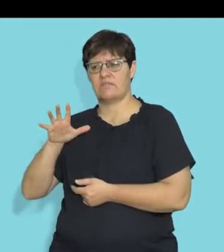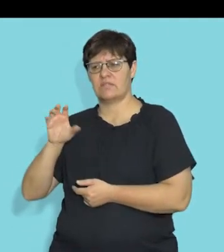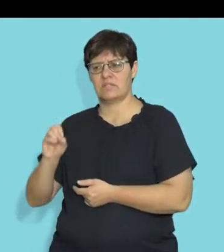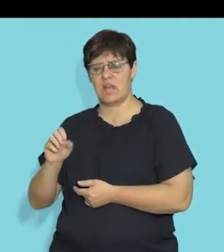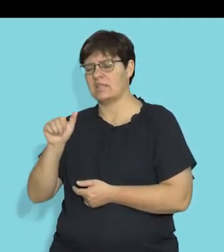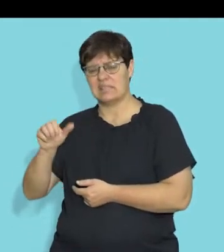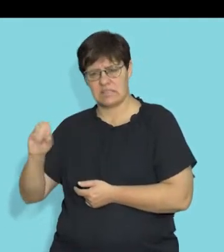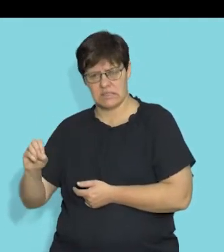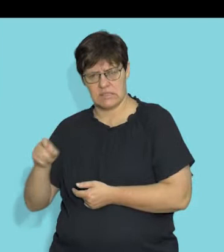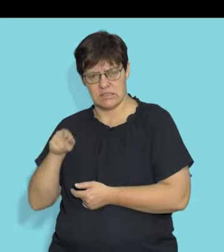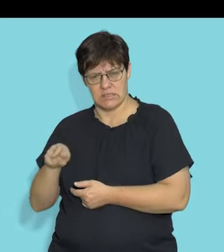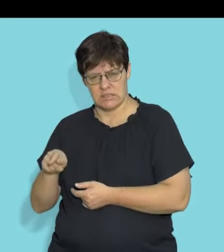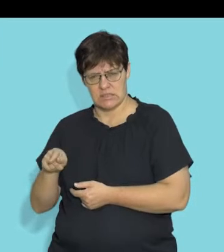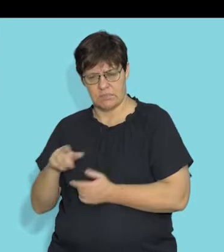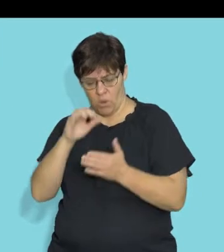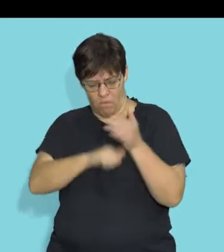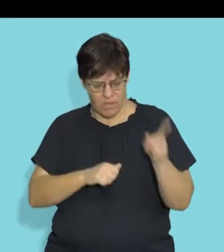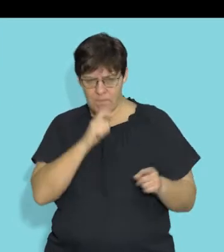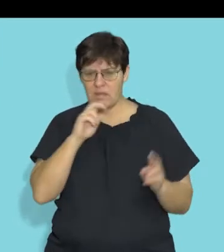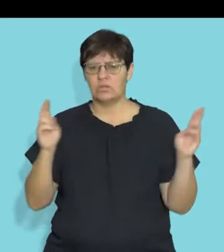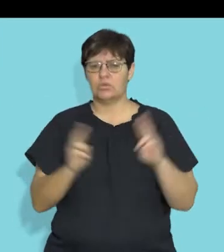81,760, you're going to see you're short of